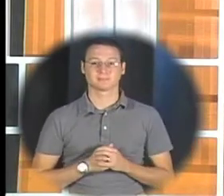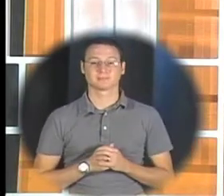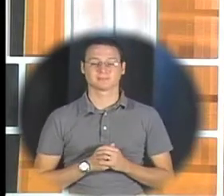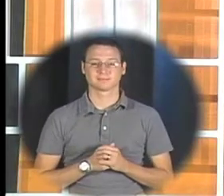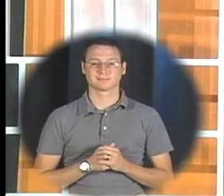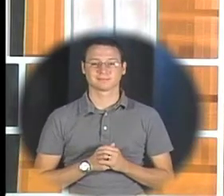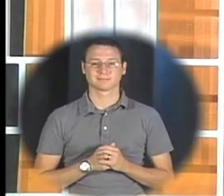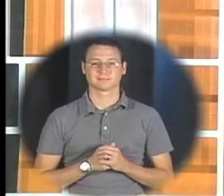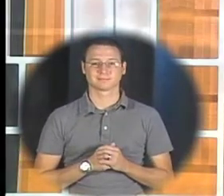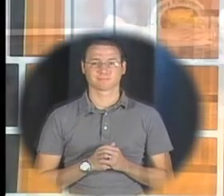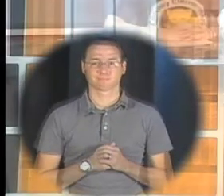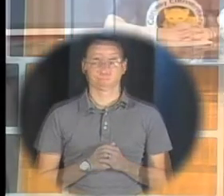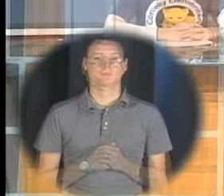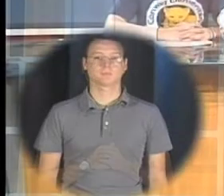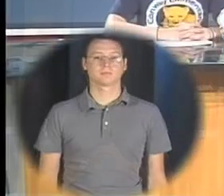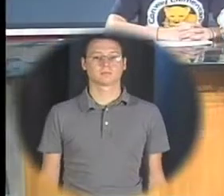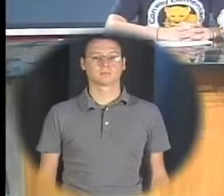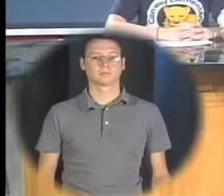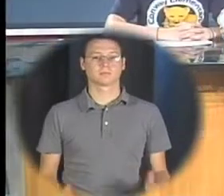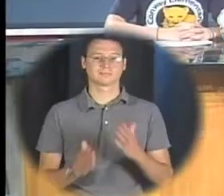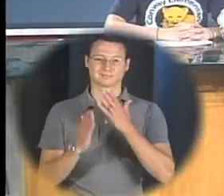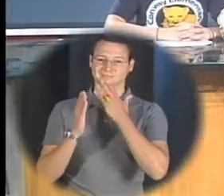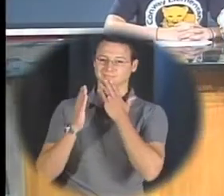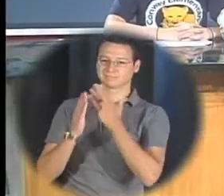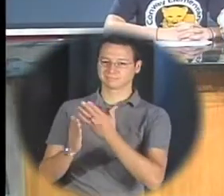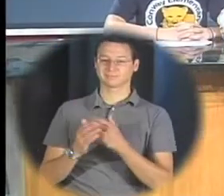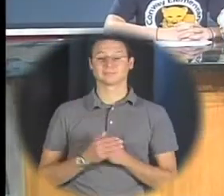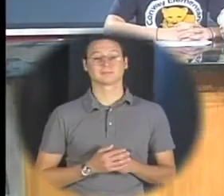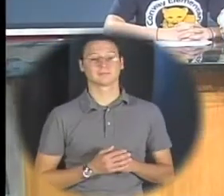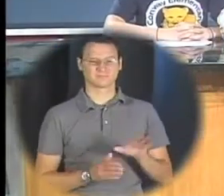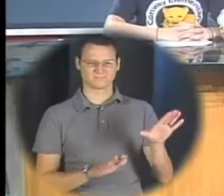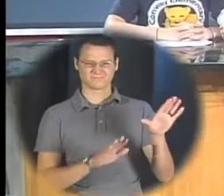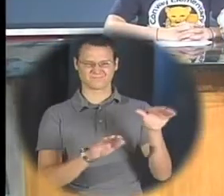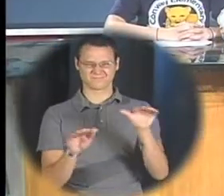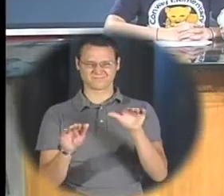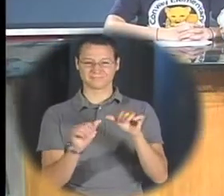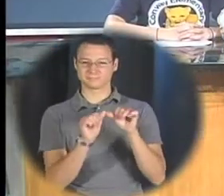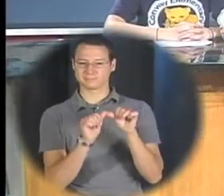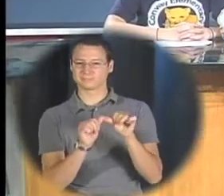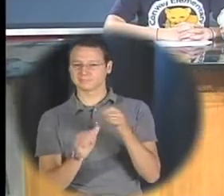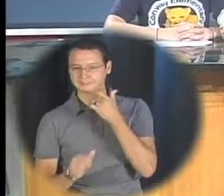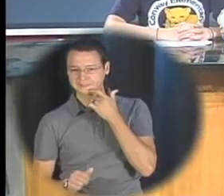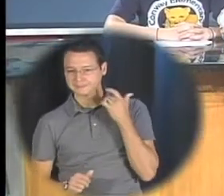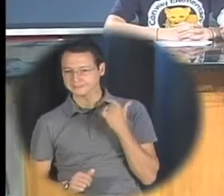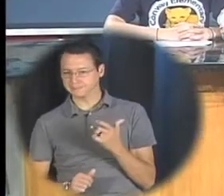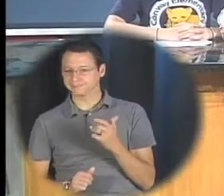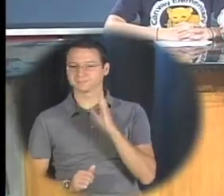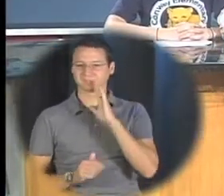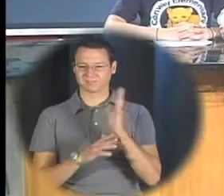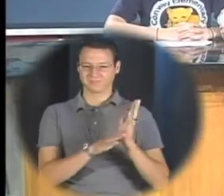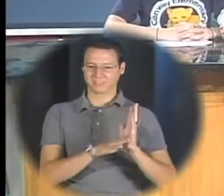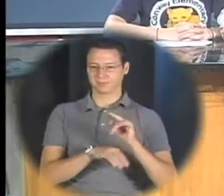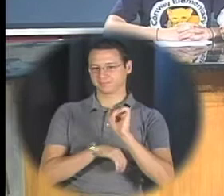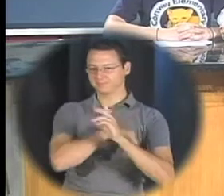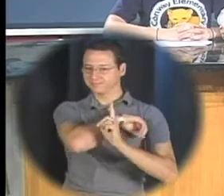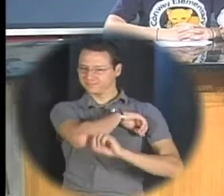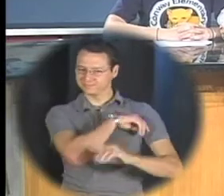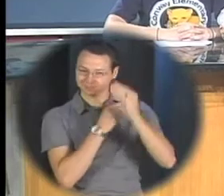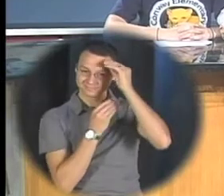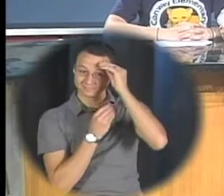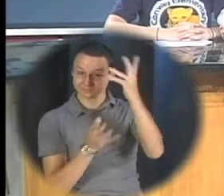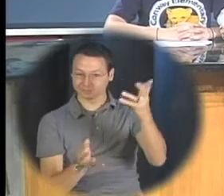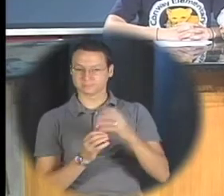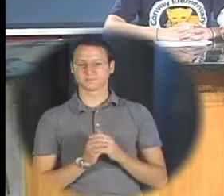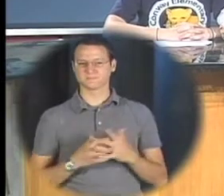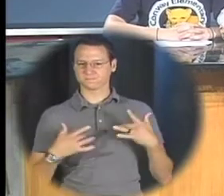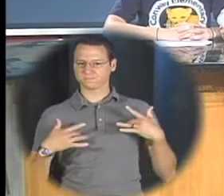and Kristen at the desk. Thank you, Nate. Students and teachers, please stay tuned for a video from the Discipline Office to